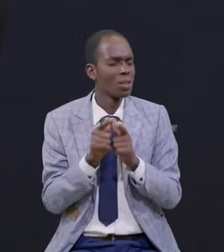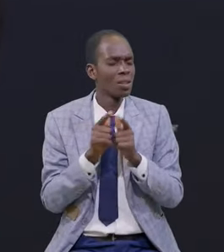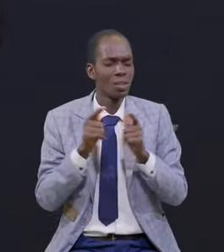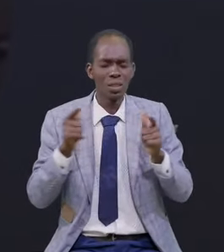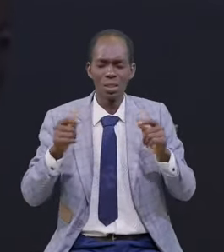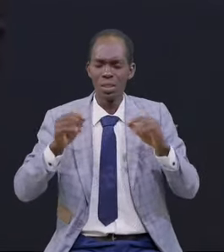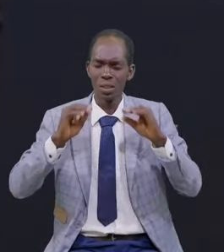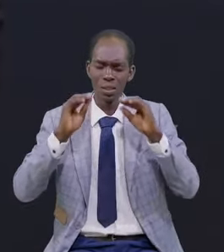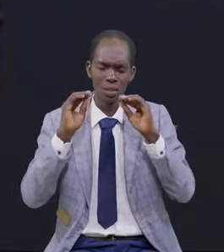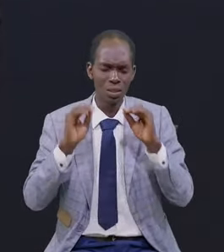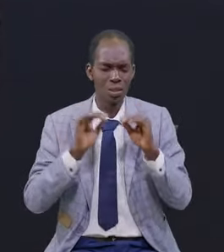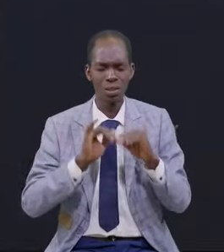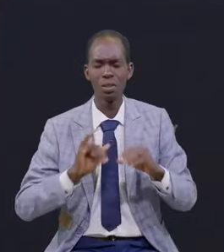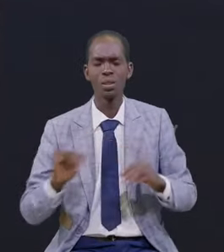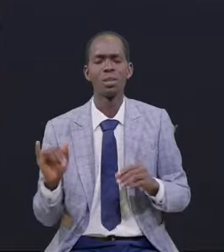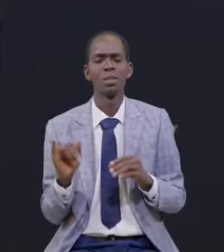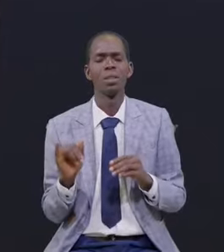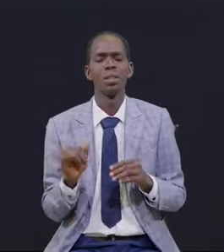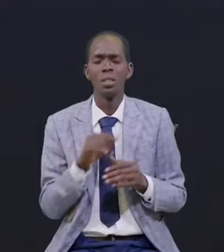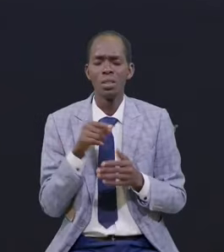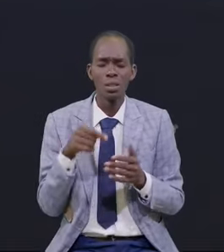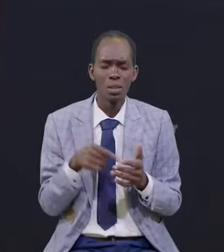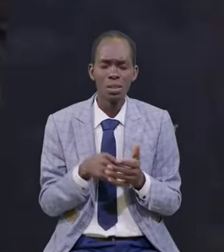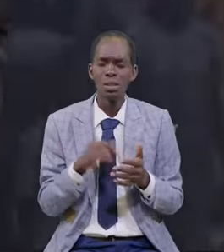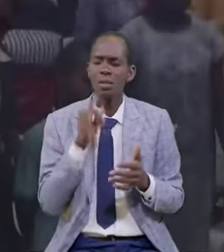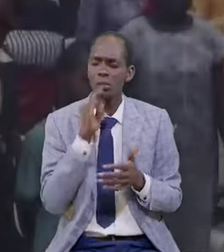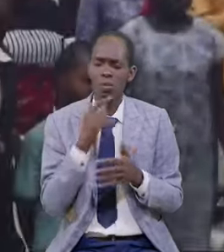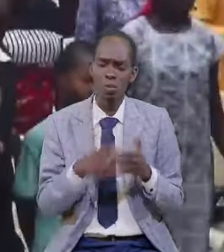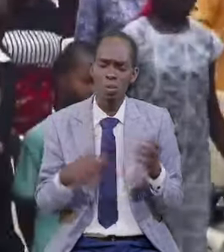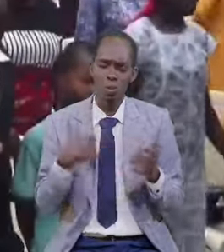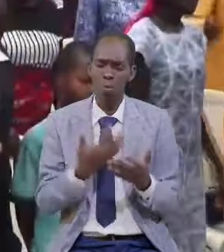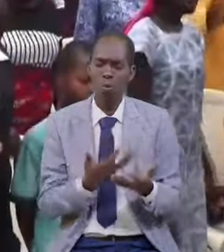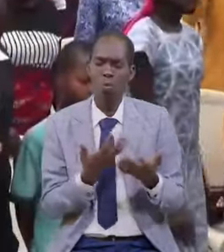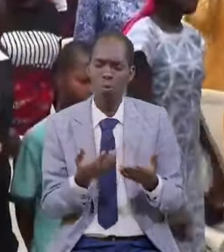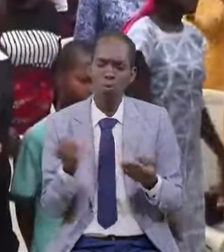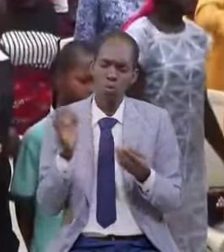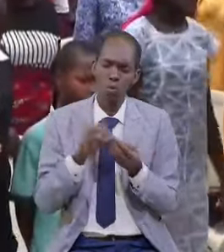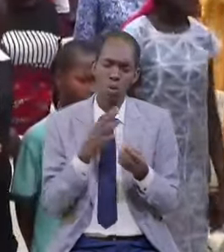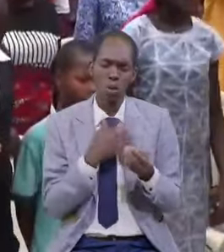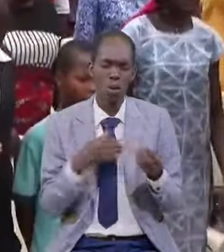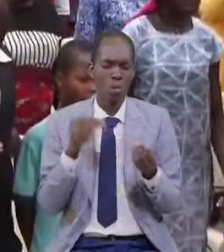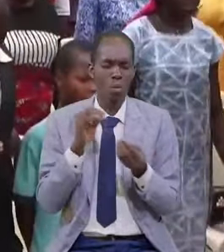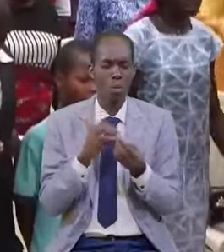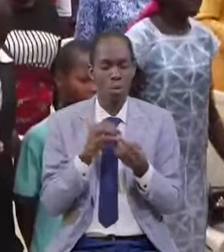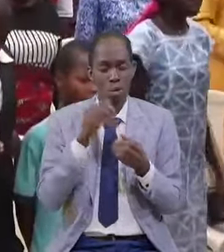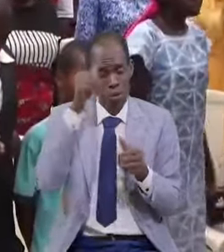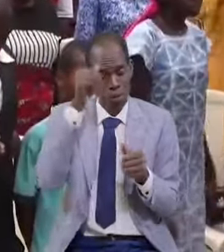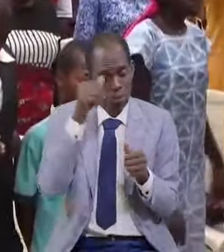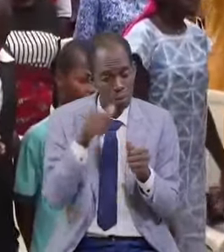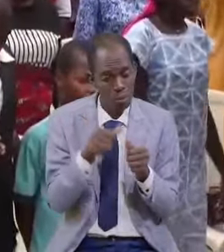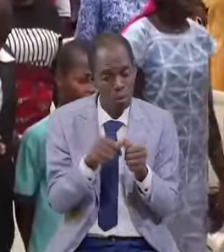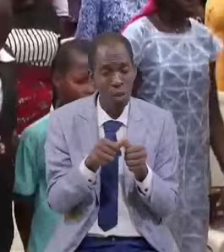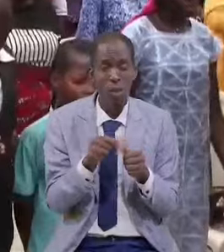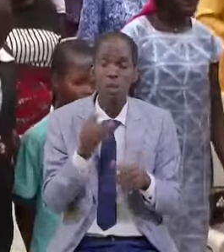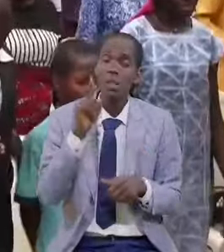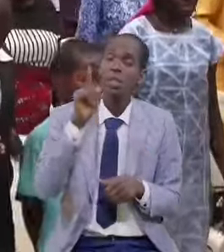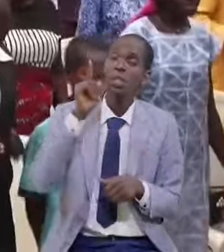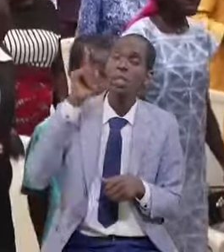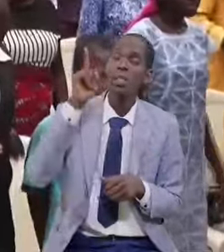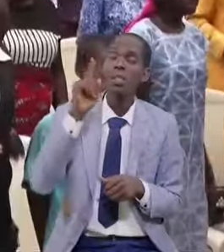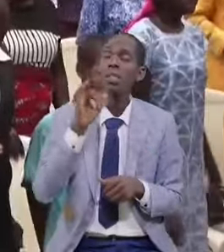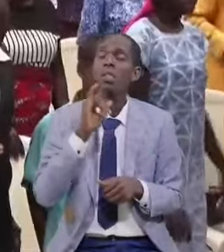do it again oh Lord do it again remember he is the head of all for All